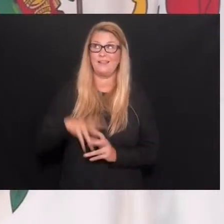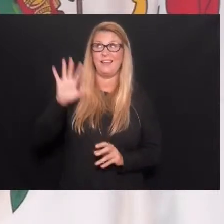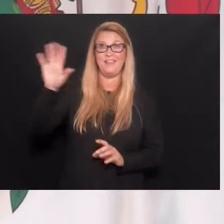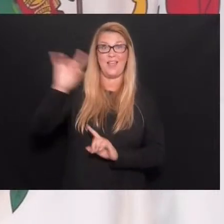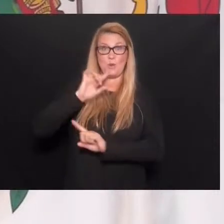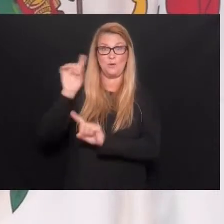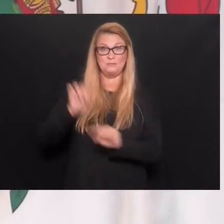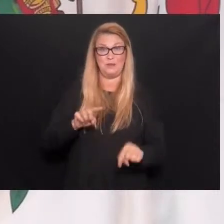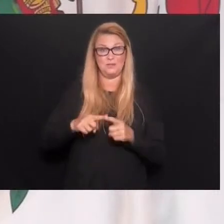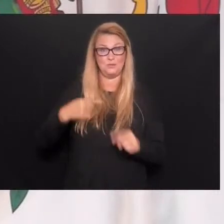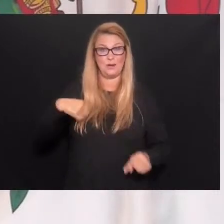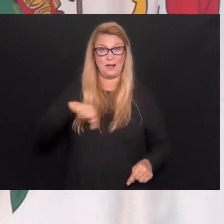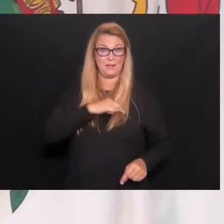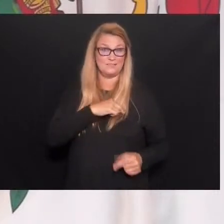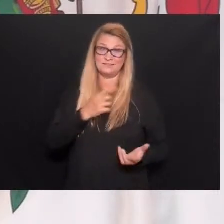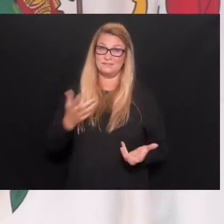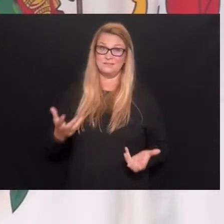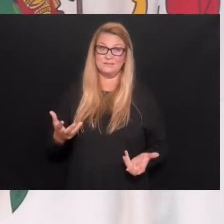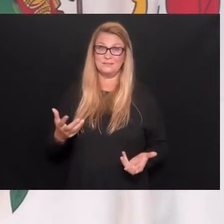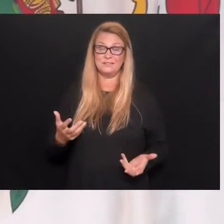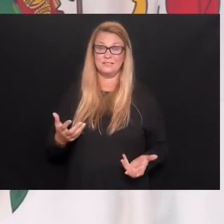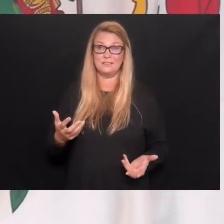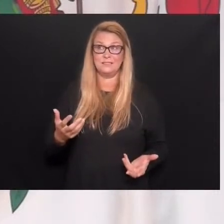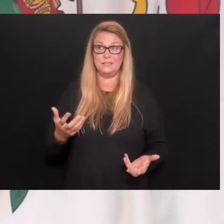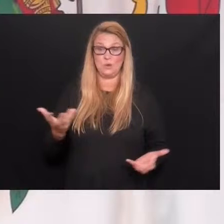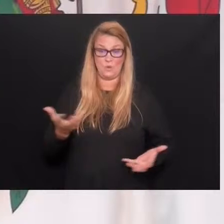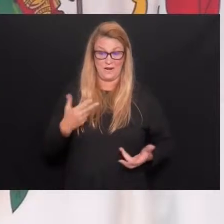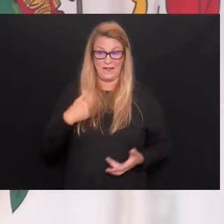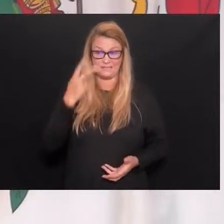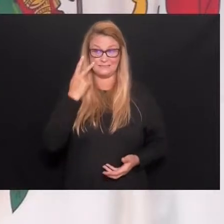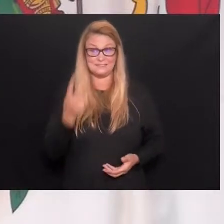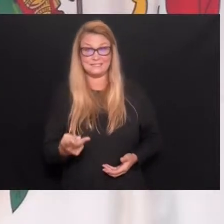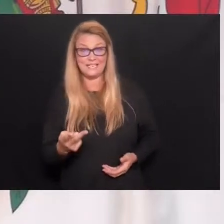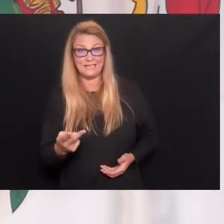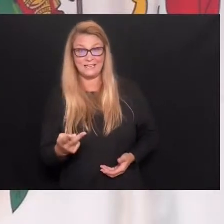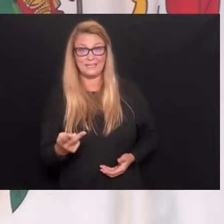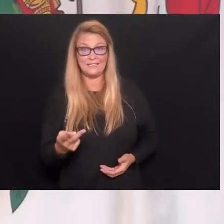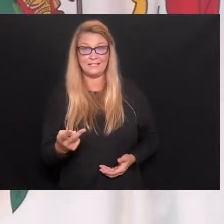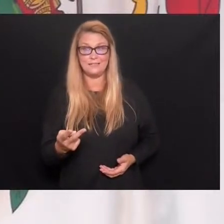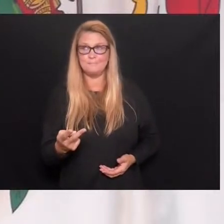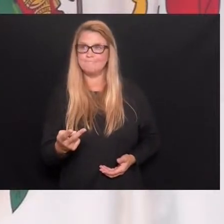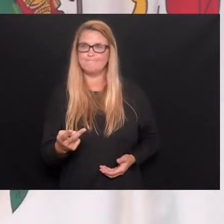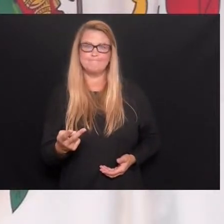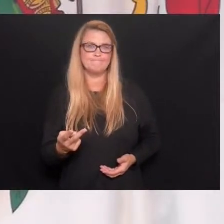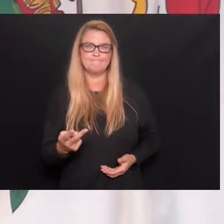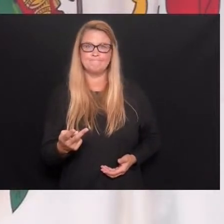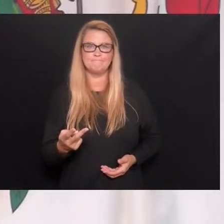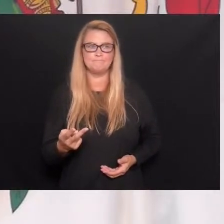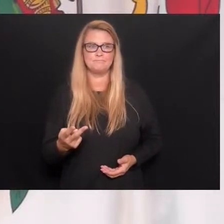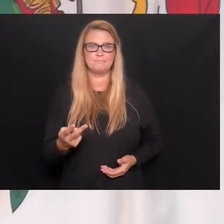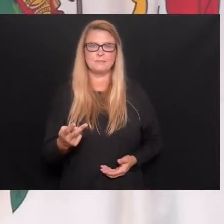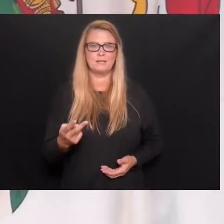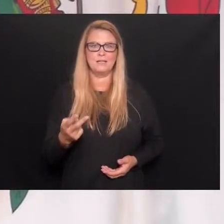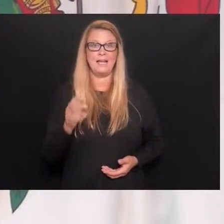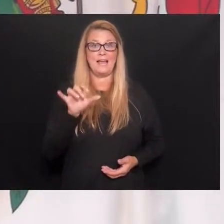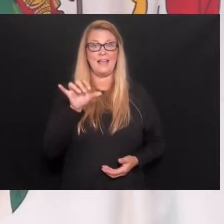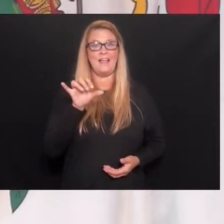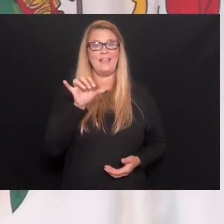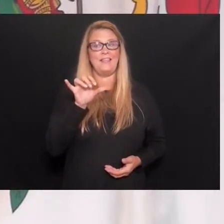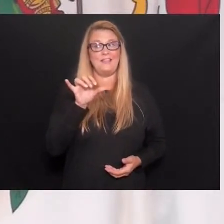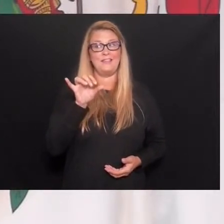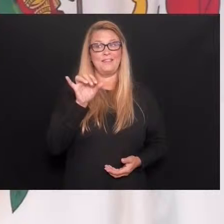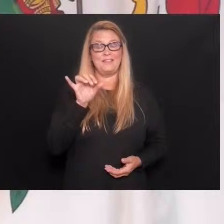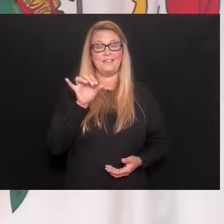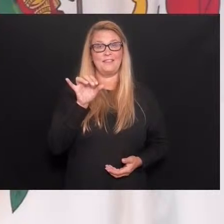thus far as that I can see, as far as the encouragement that this is going to become a